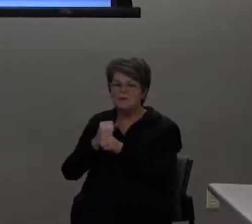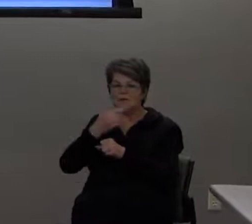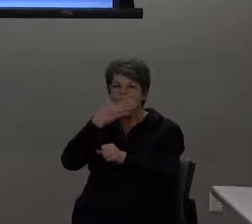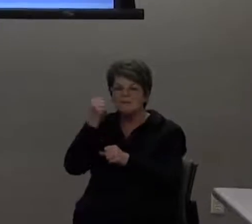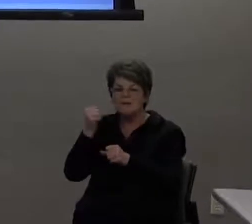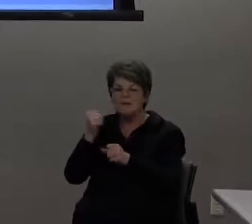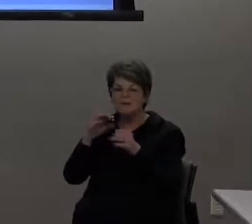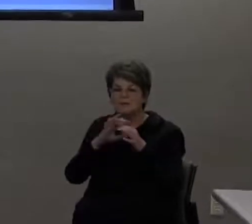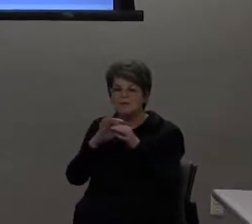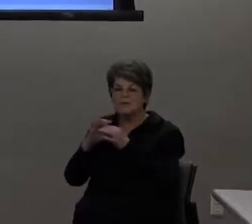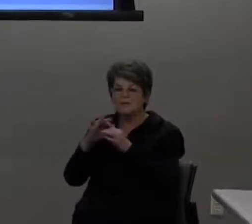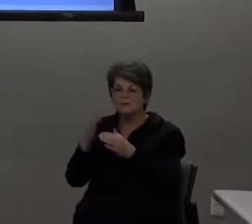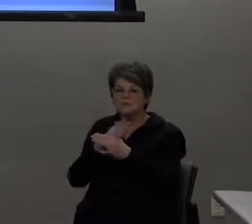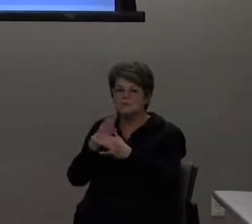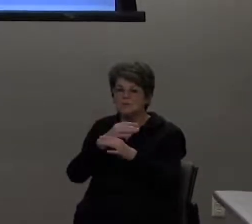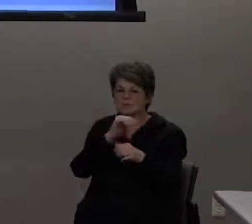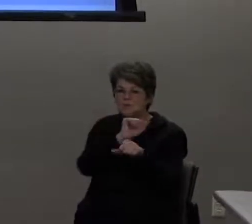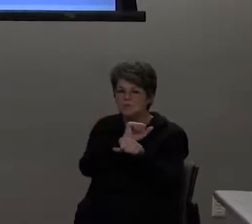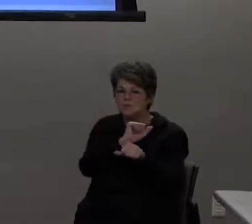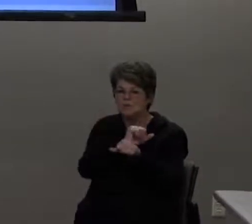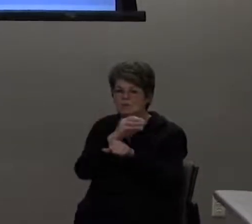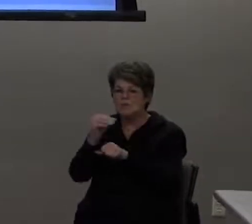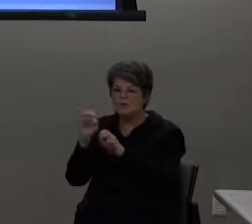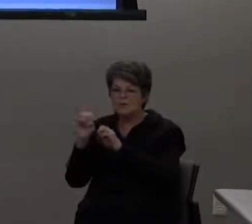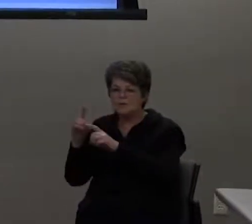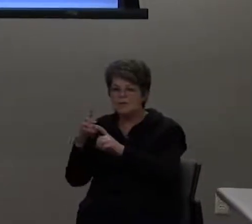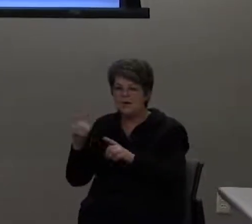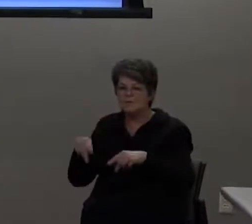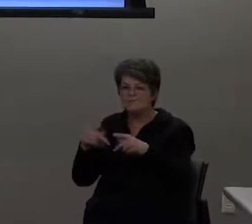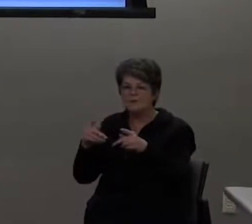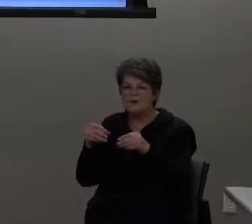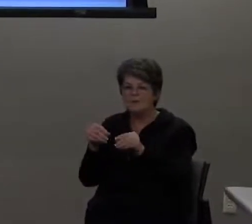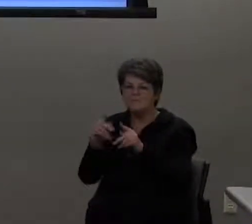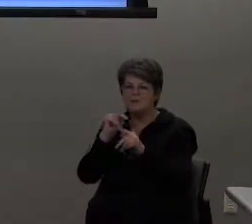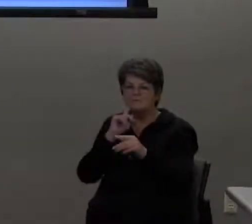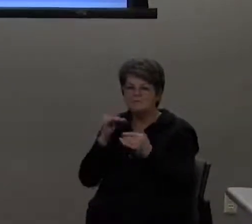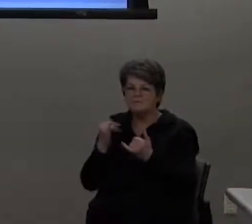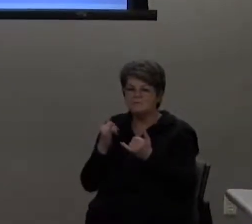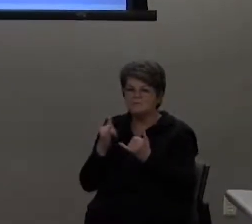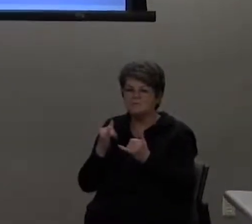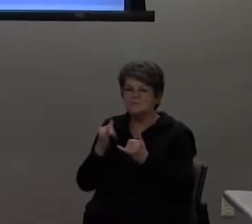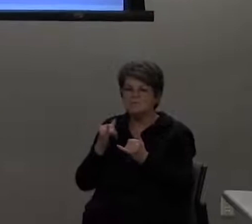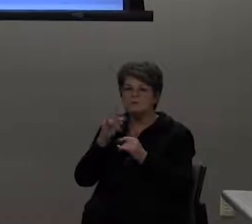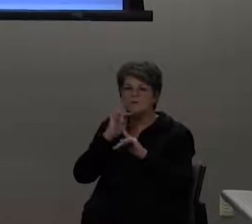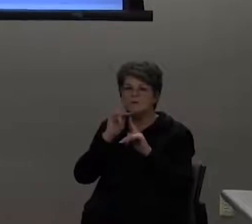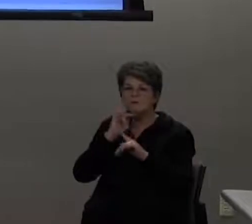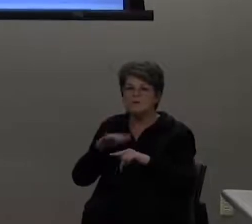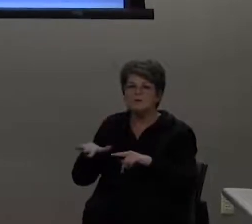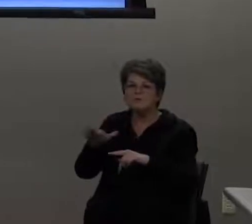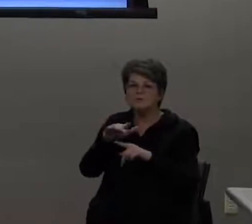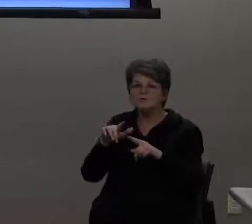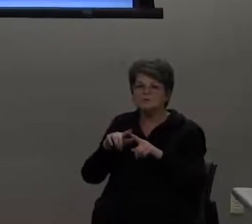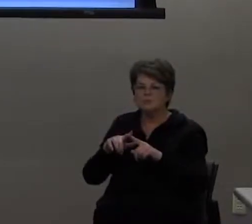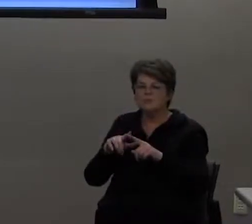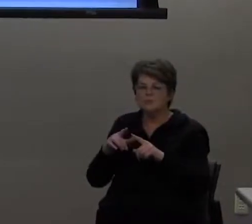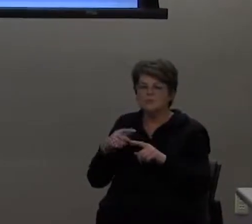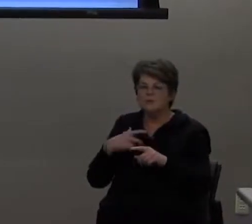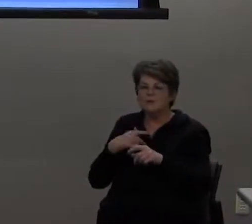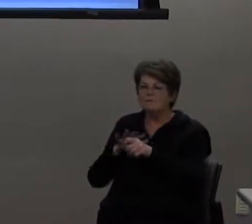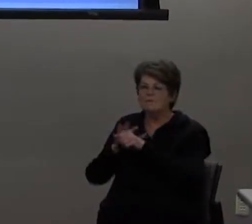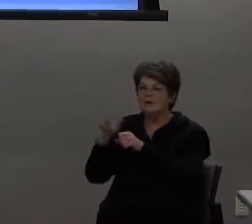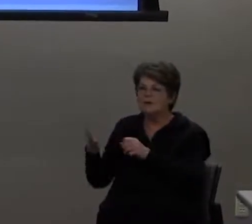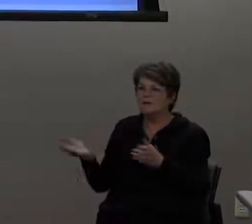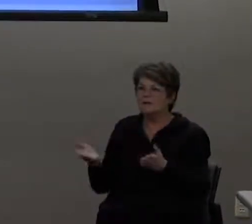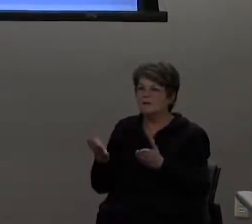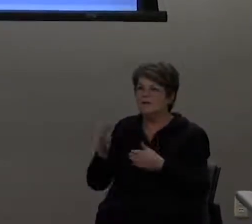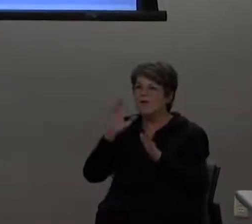between education, workforce development, and employment opportunities to provide opportunities for existing residents to flourish in Boyle County. So the first thing